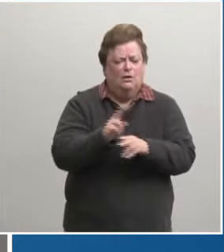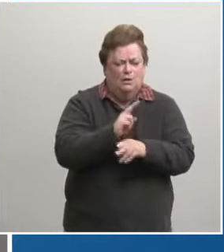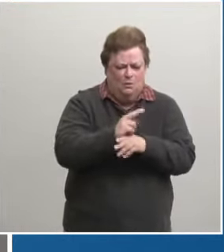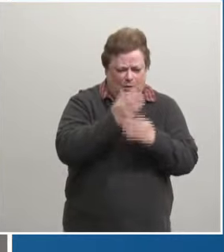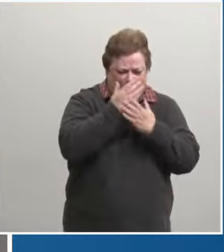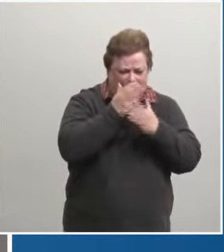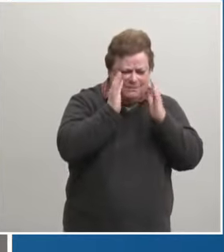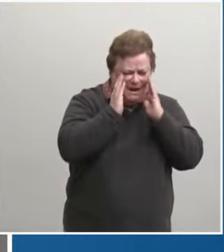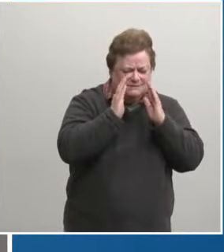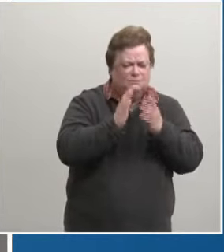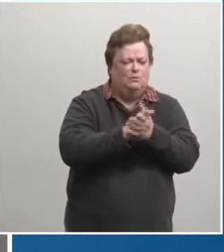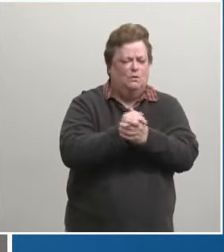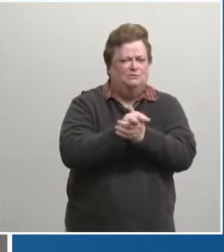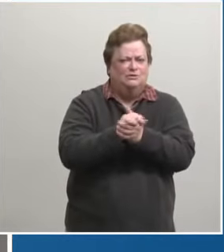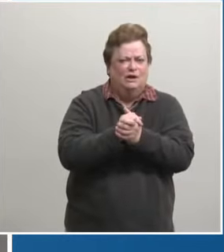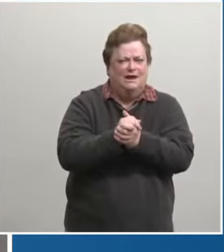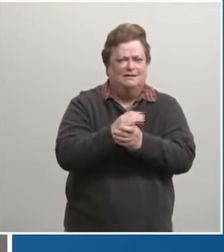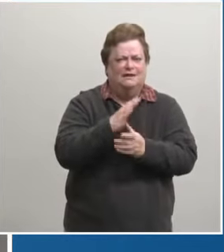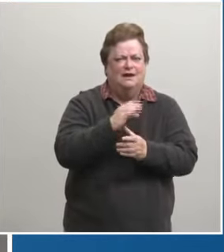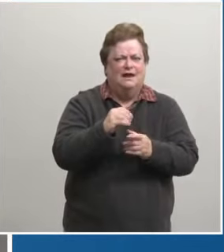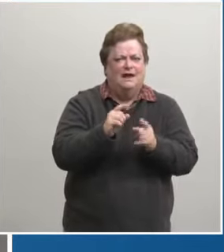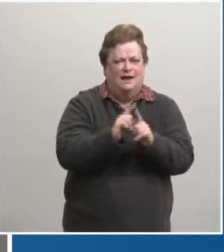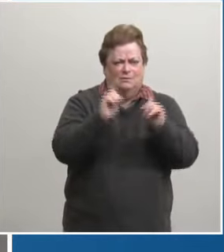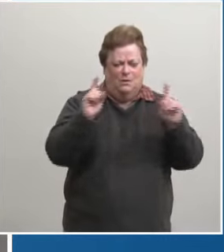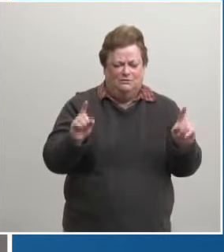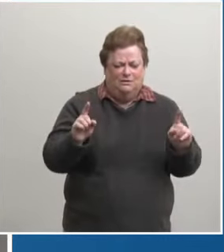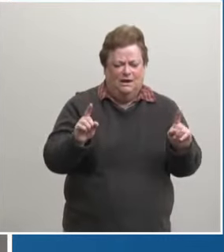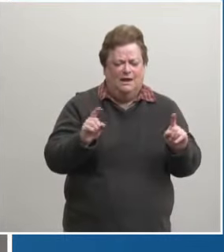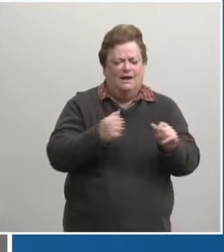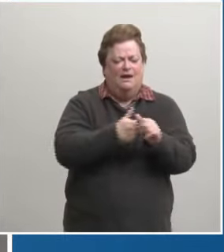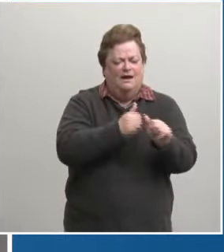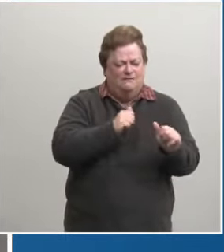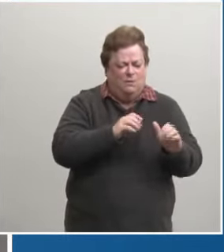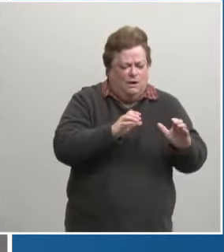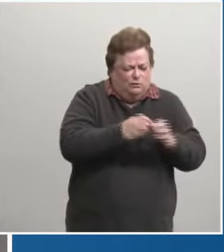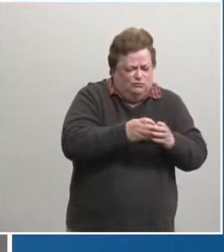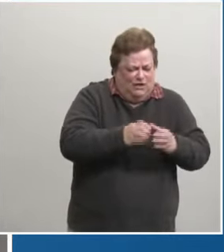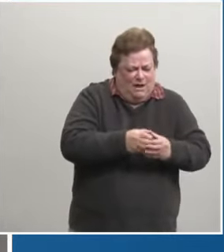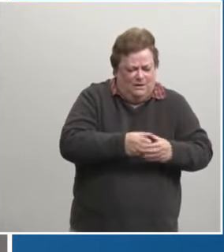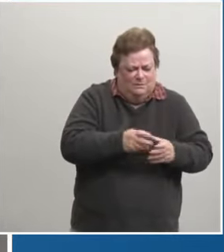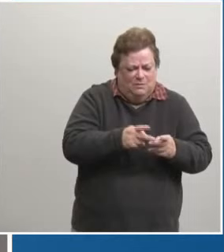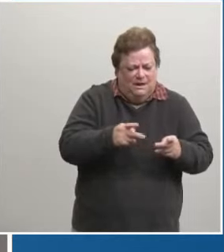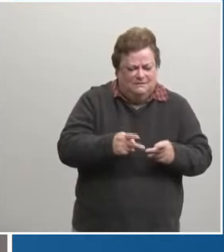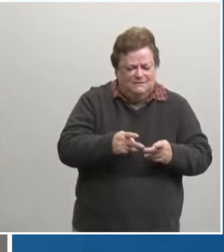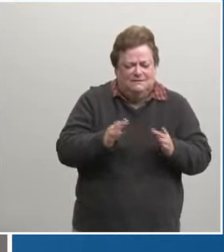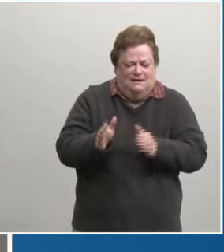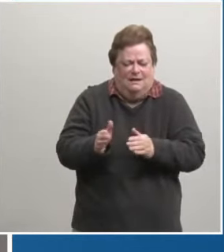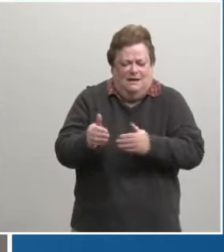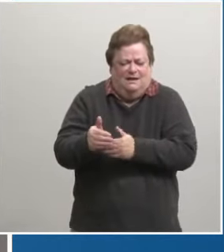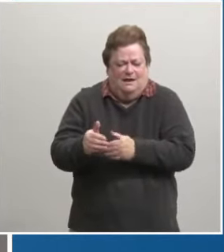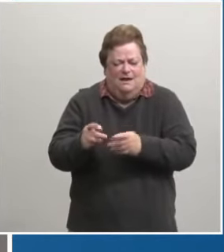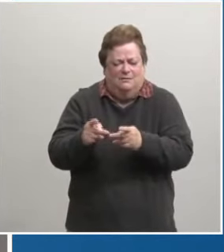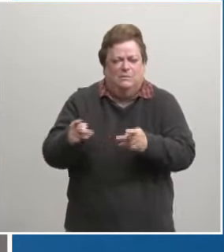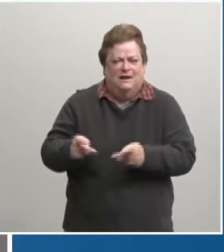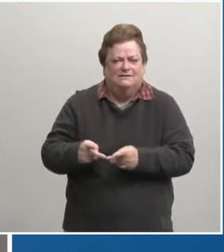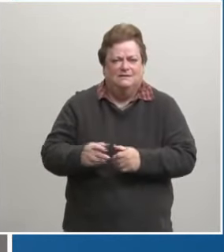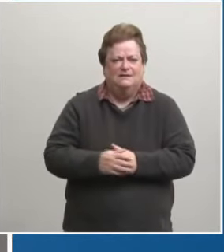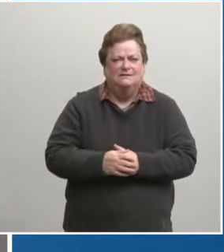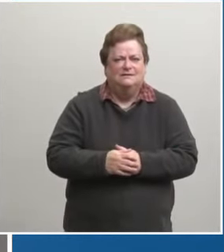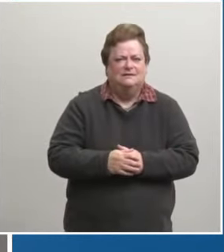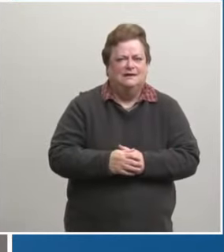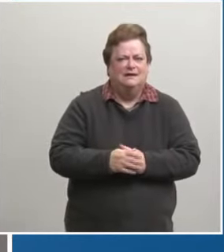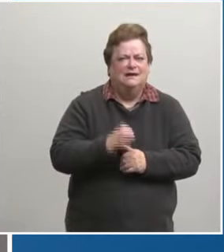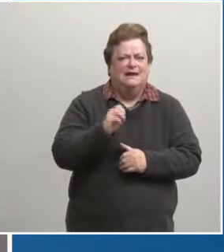masks, washing our hands, watching our distance, and avoiding crowded places and confined spaces. These are the best plays